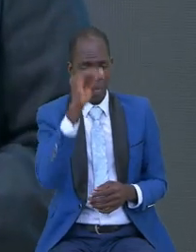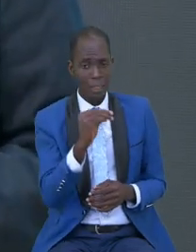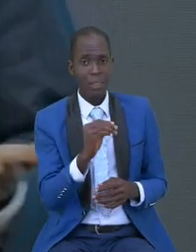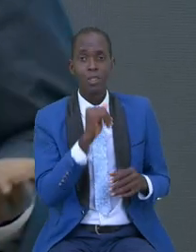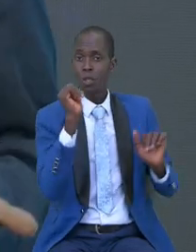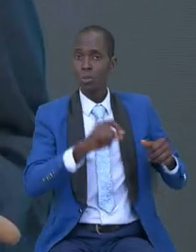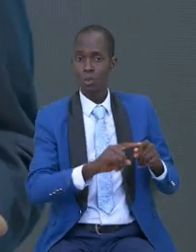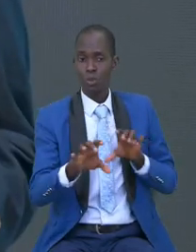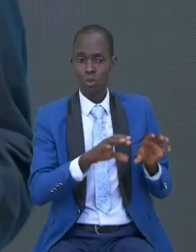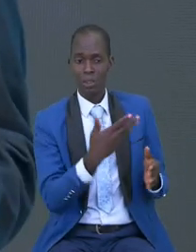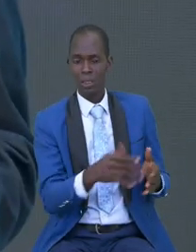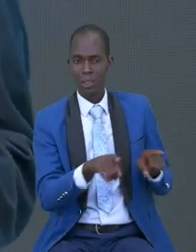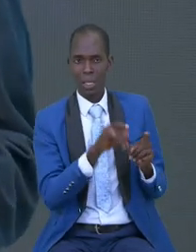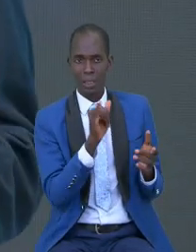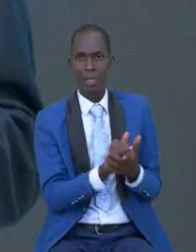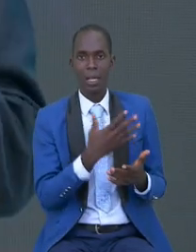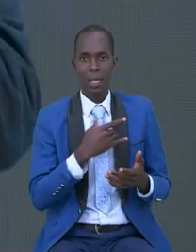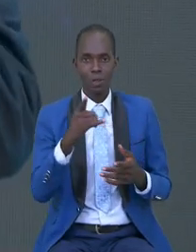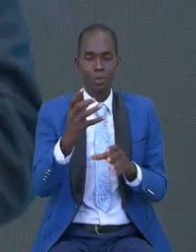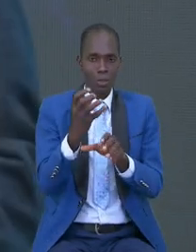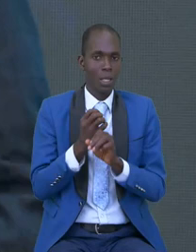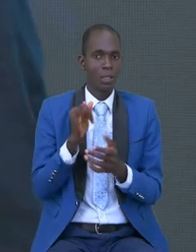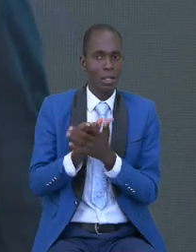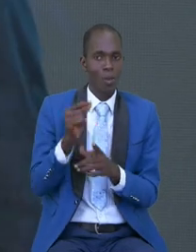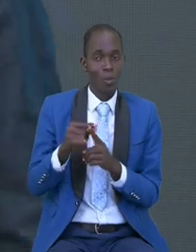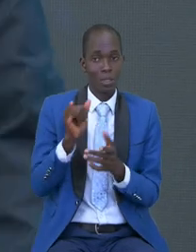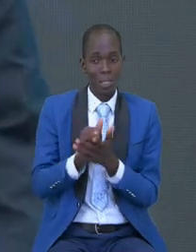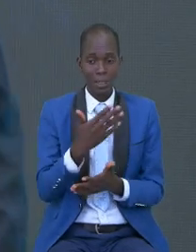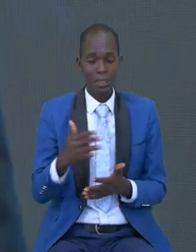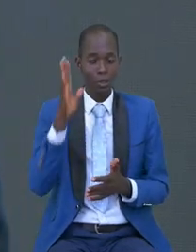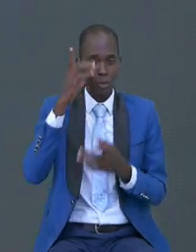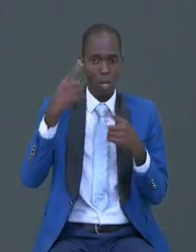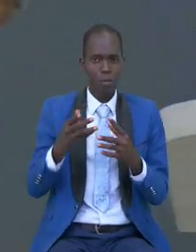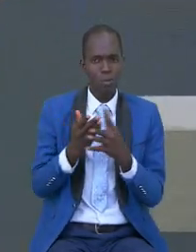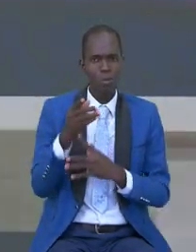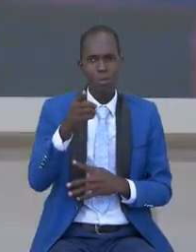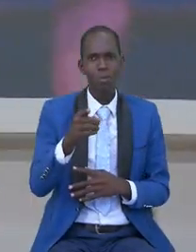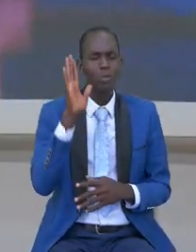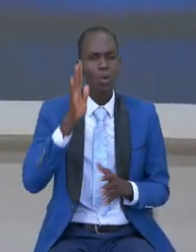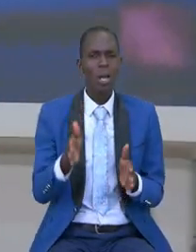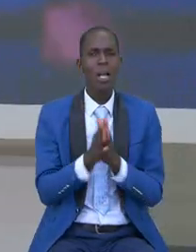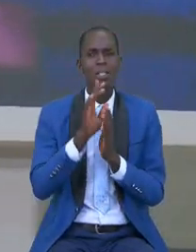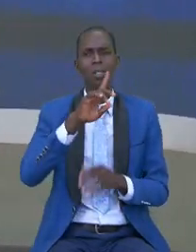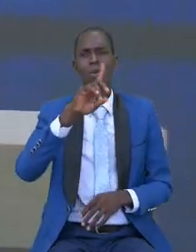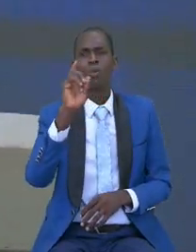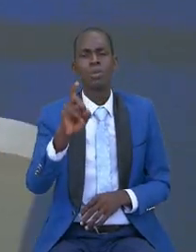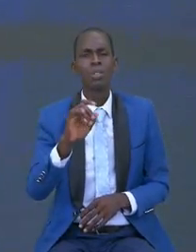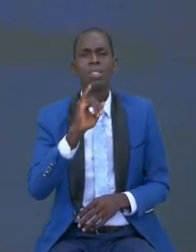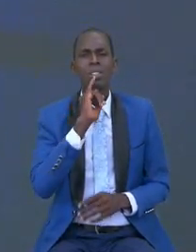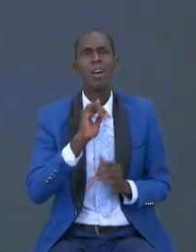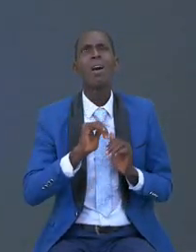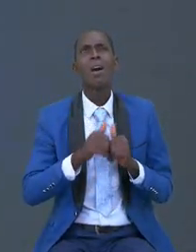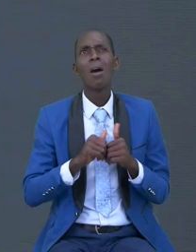that before, and then you have the message that this will happen through you, the first question you are asking is,